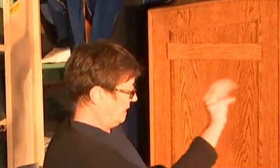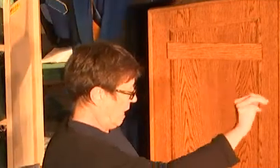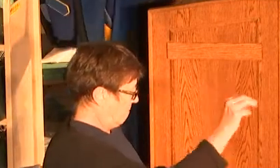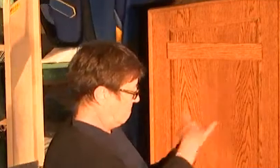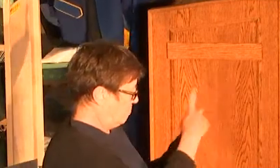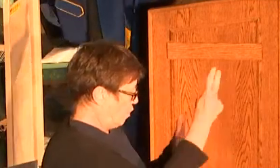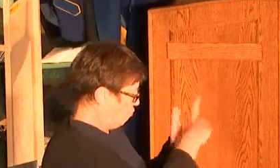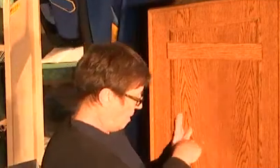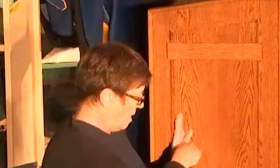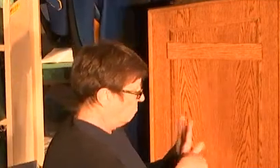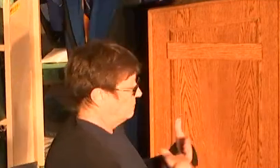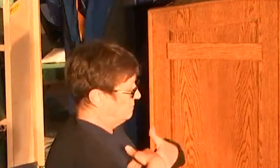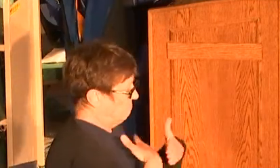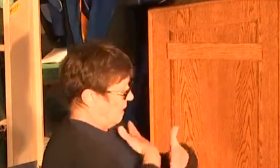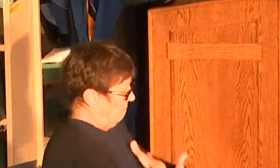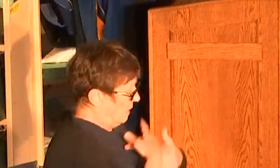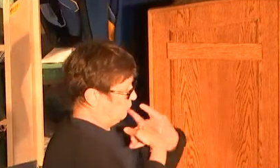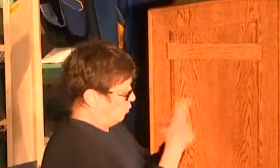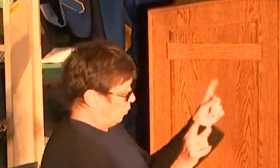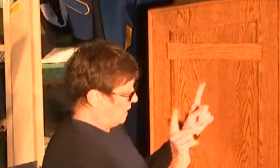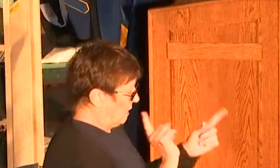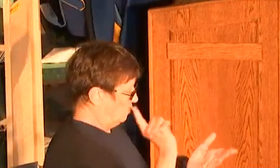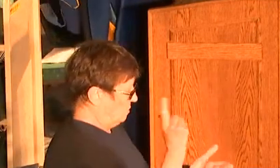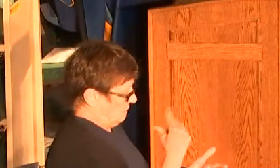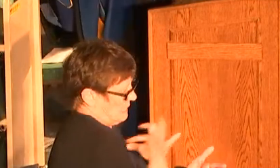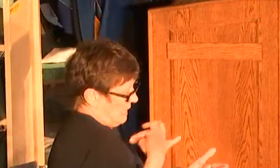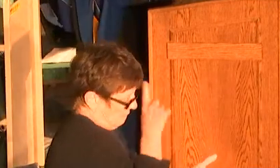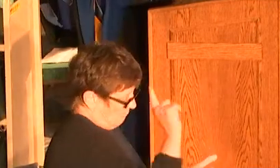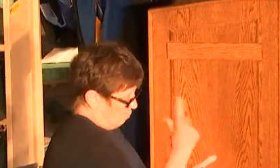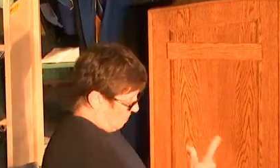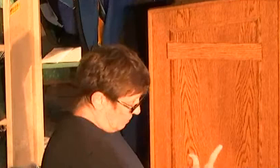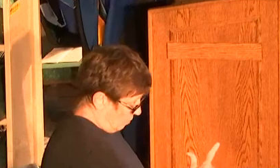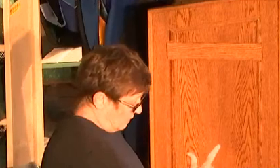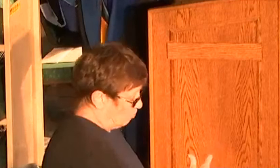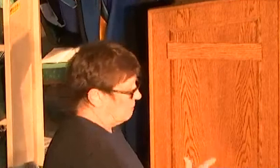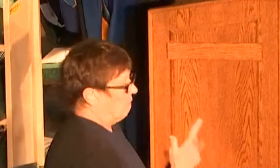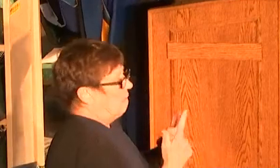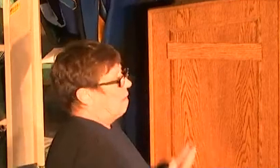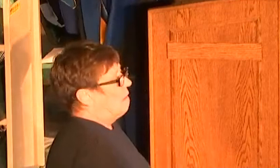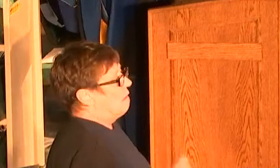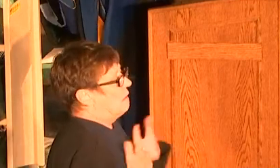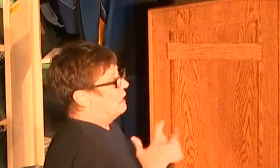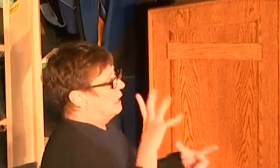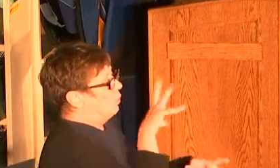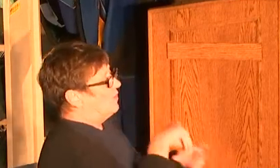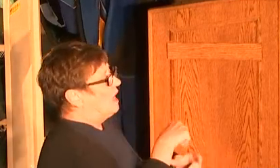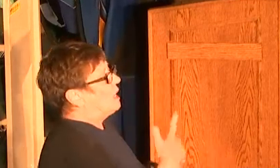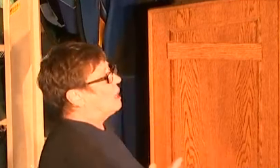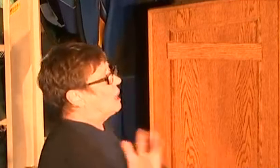pleasure to announce the candidates for graduation in Life Sciences.